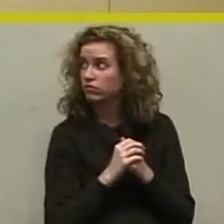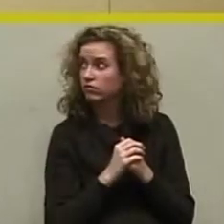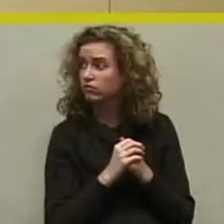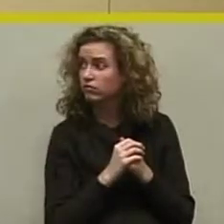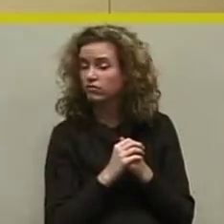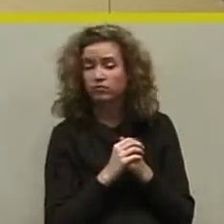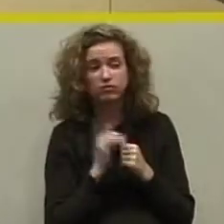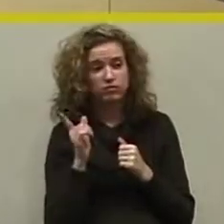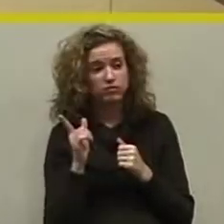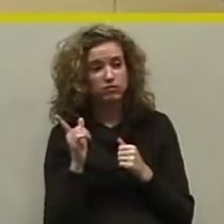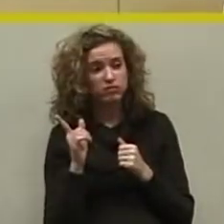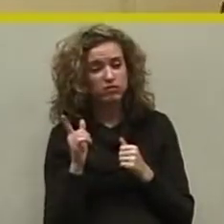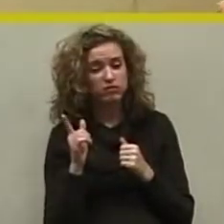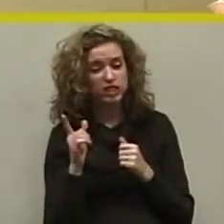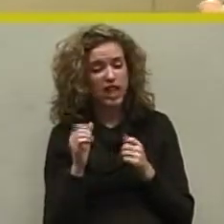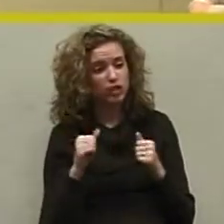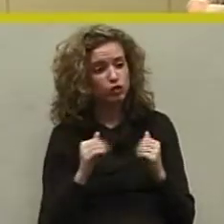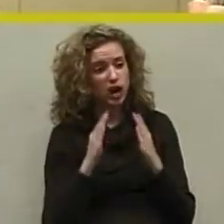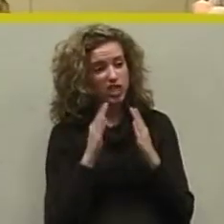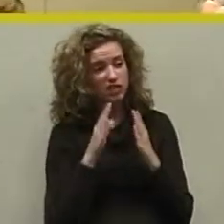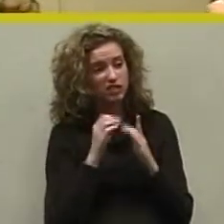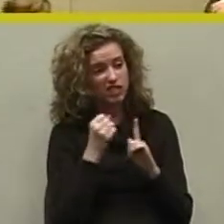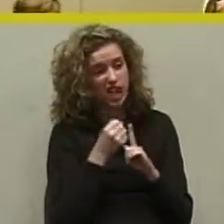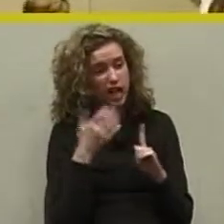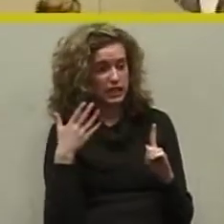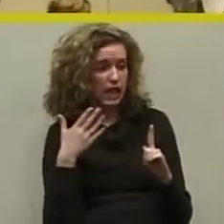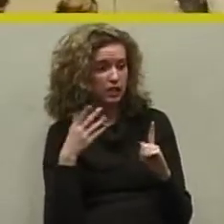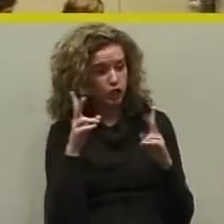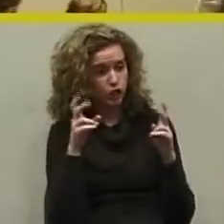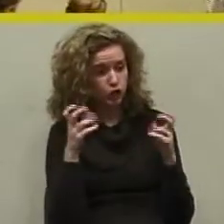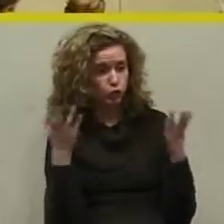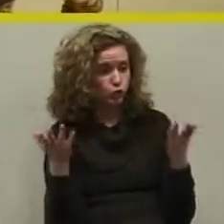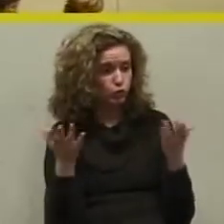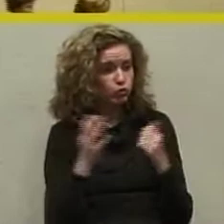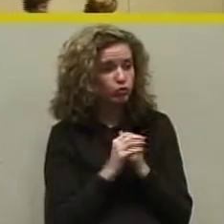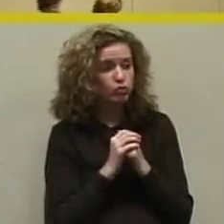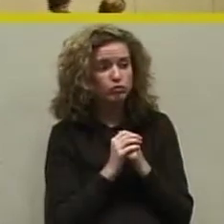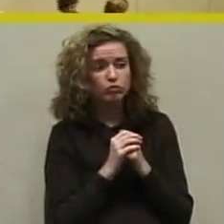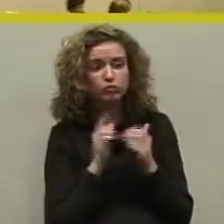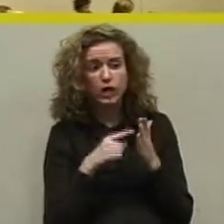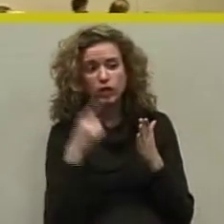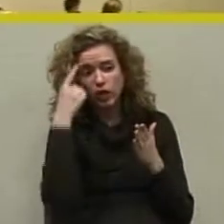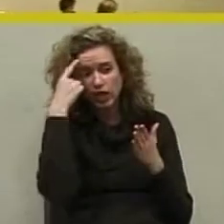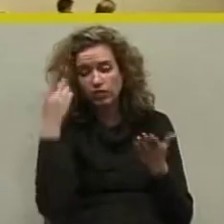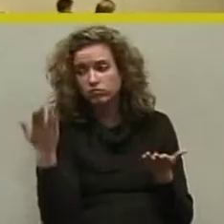Did they address some context things? I mean, like weird. And this one, what do you guys think?